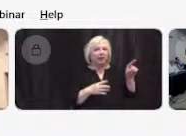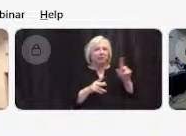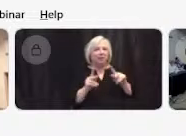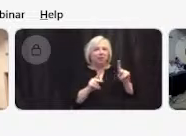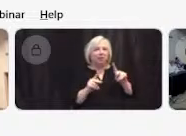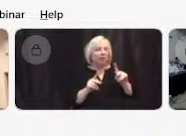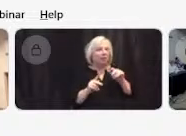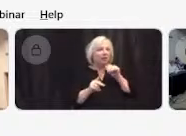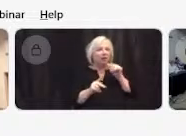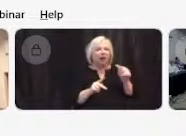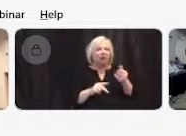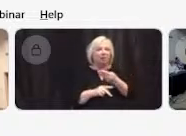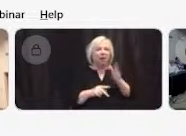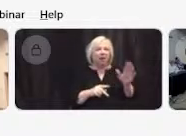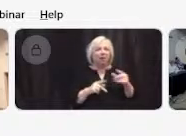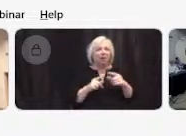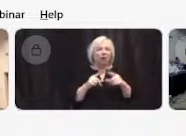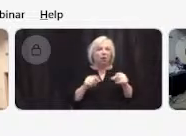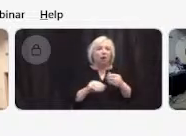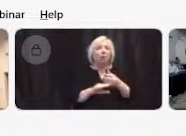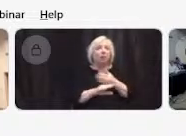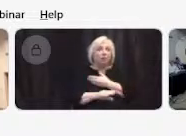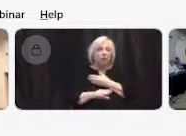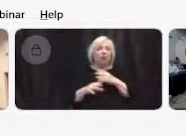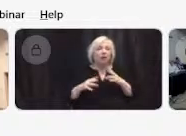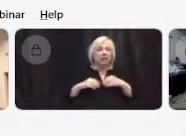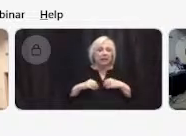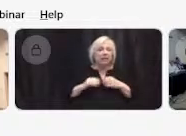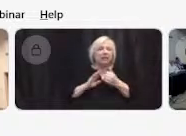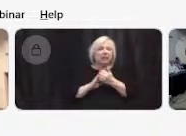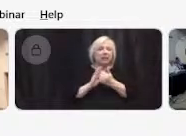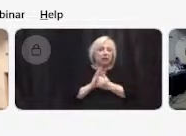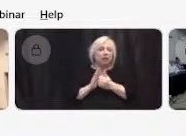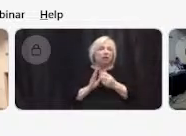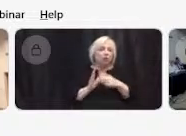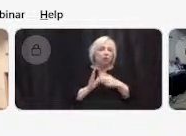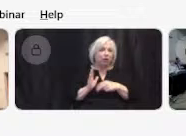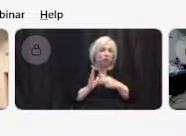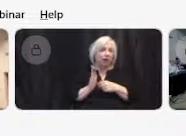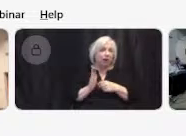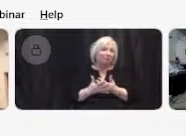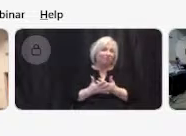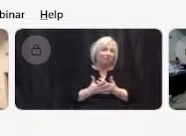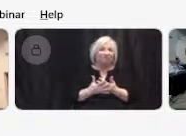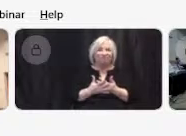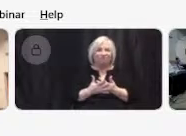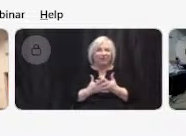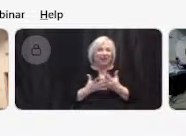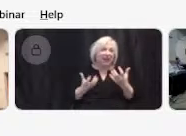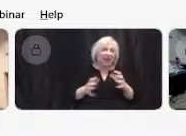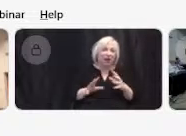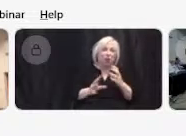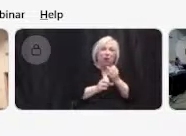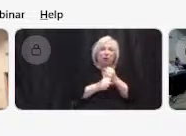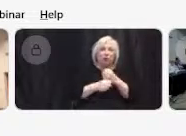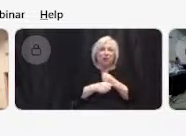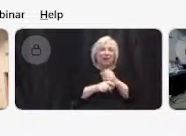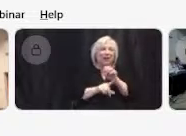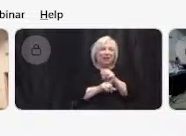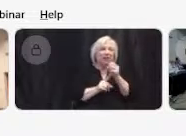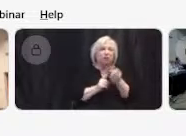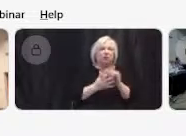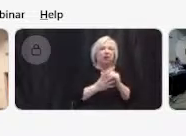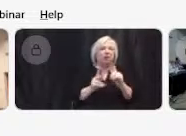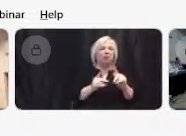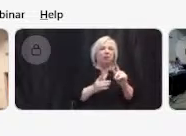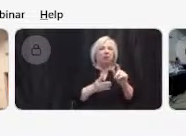not submitting their green card before the consent agenda was raised. And I don't want to create a situation where people are just filling out